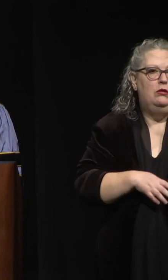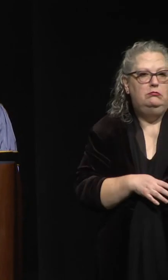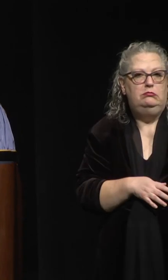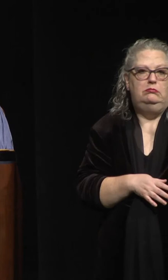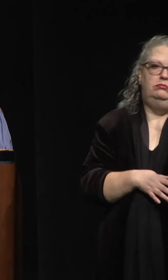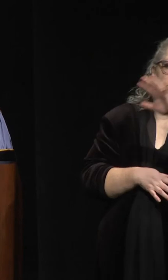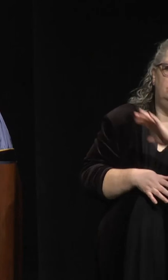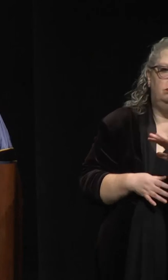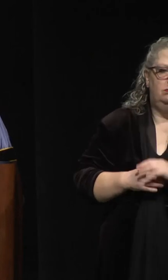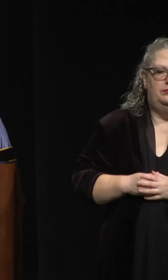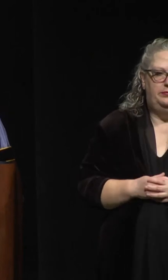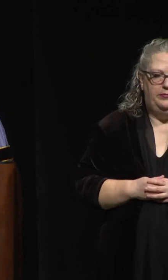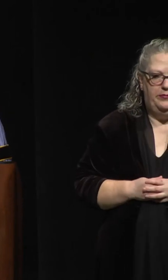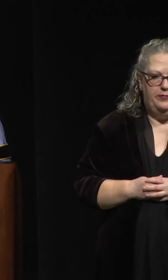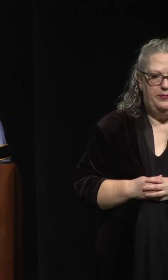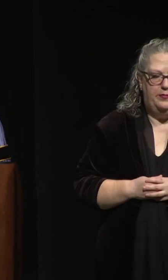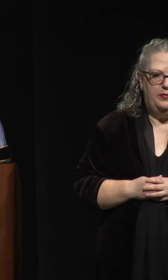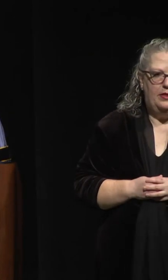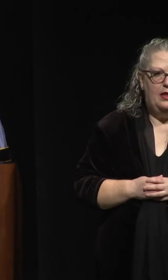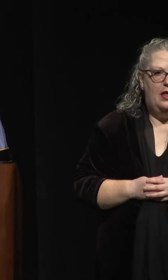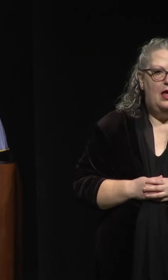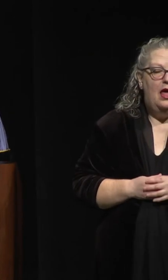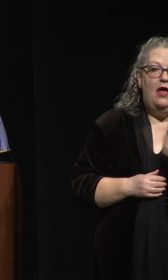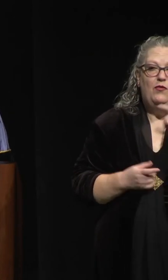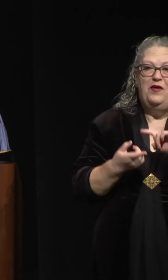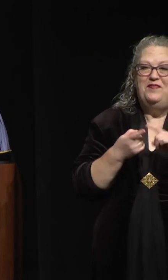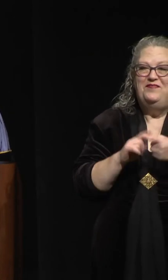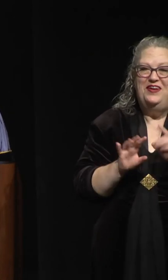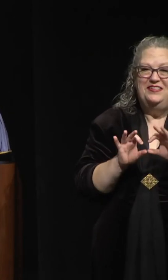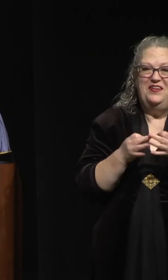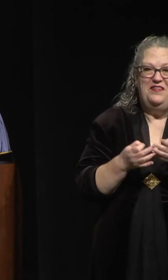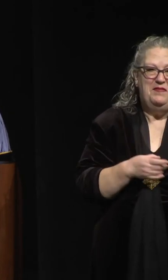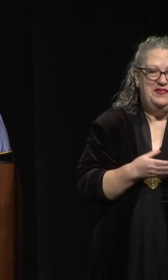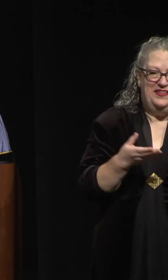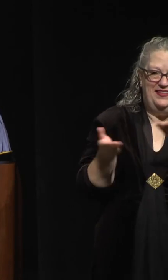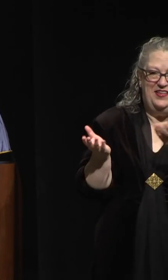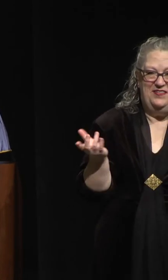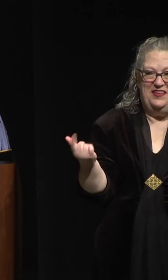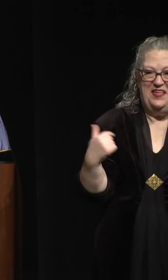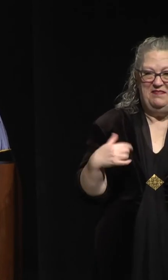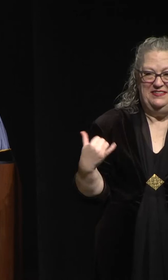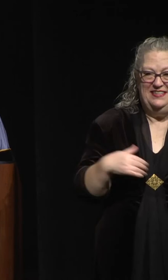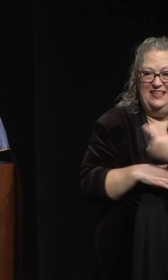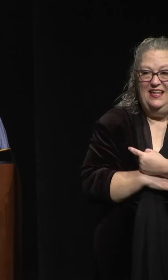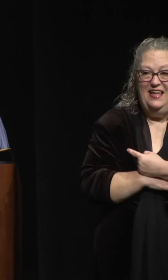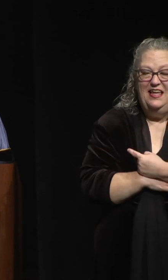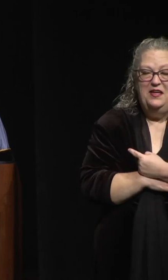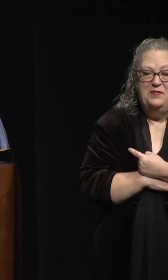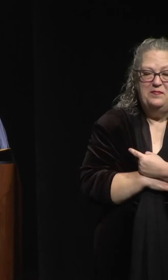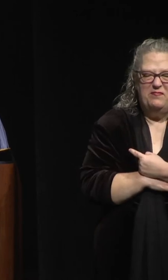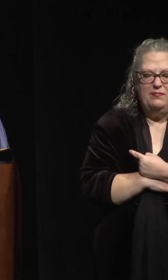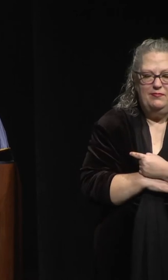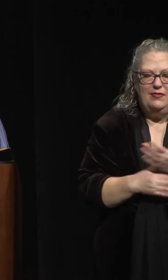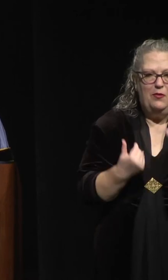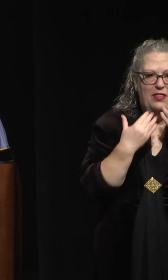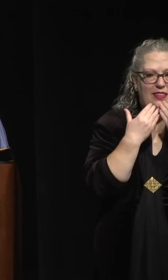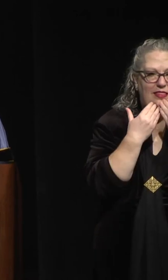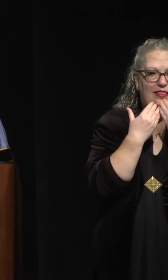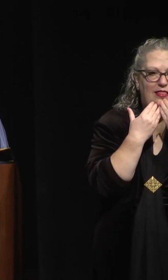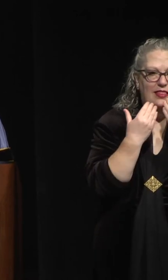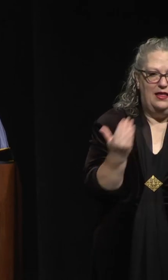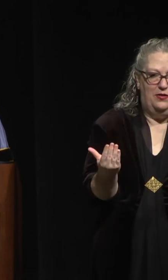the world. To the friends and family members gathered here today, I want to thank